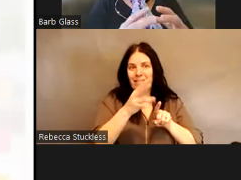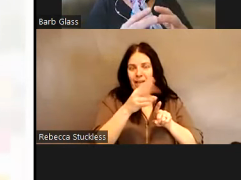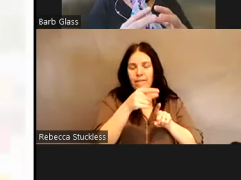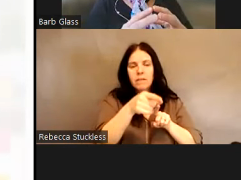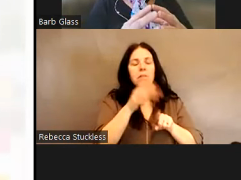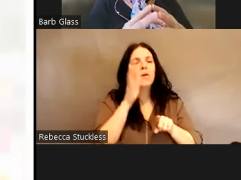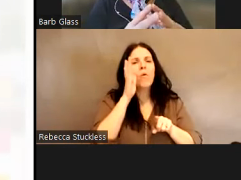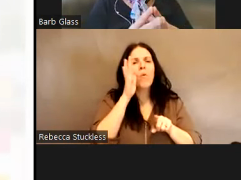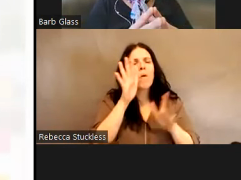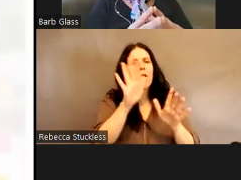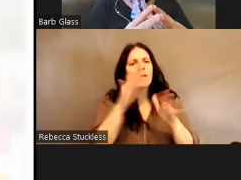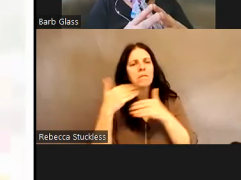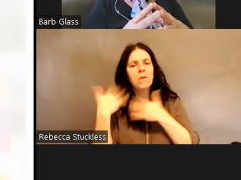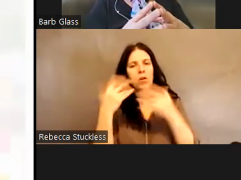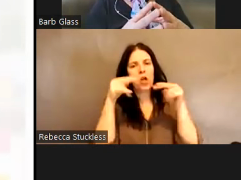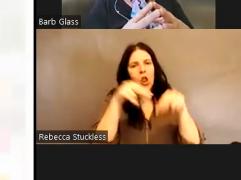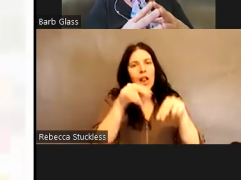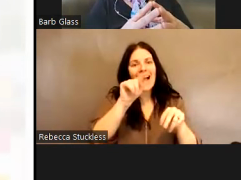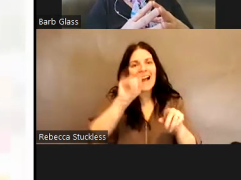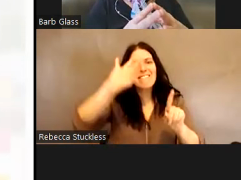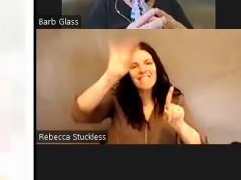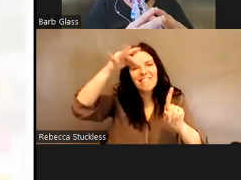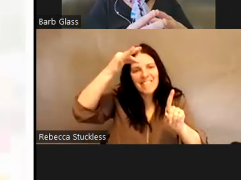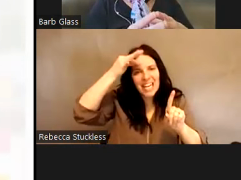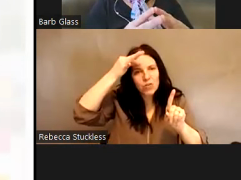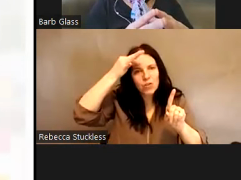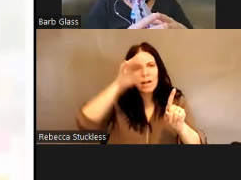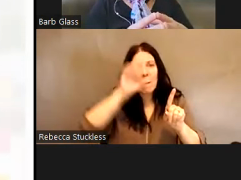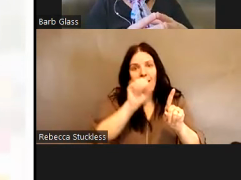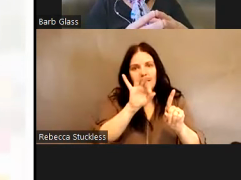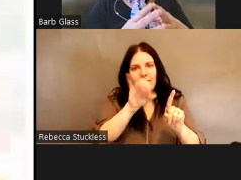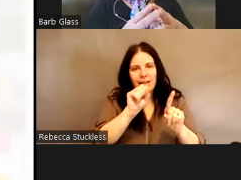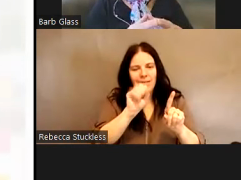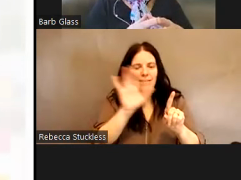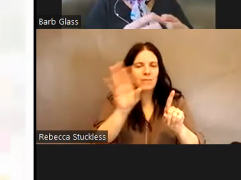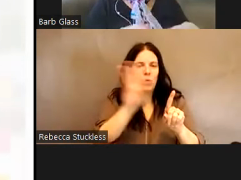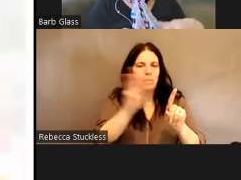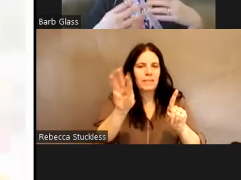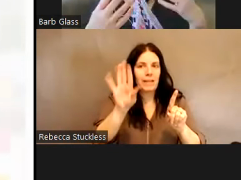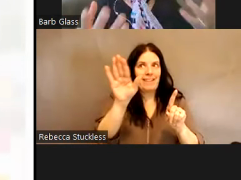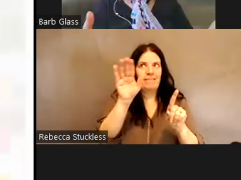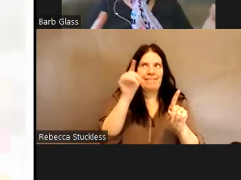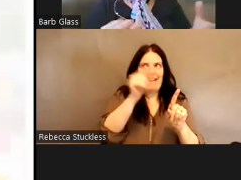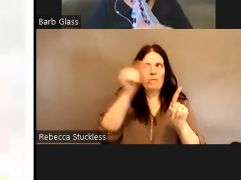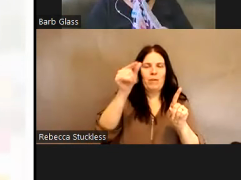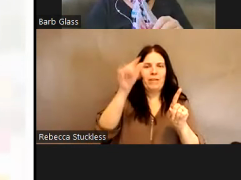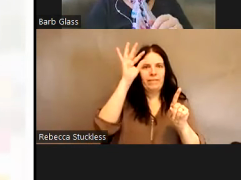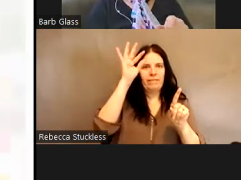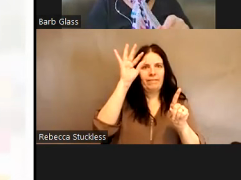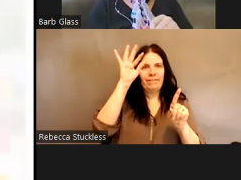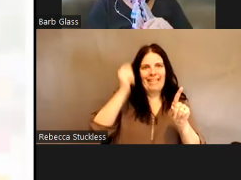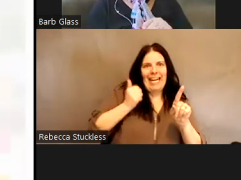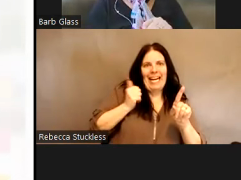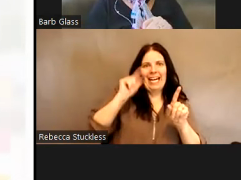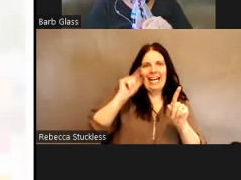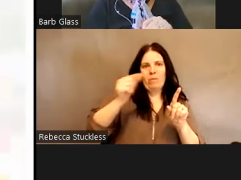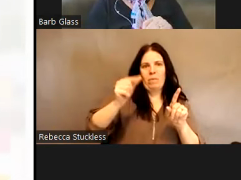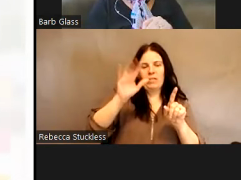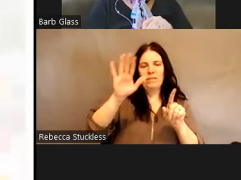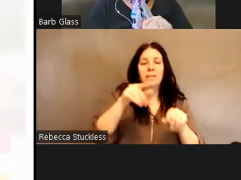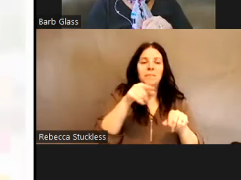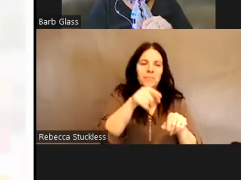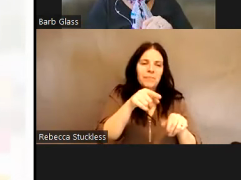have a look at that federal Skills for Success website, the government's website, and some of the, as it says here, the strategies